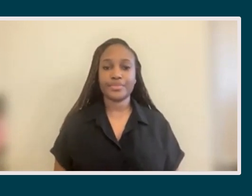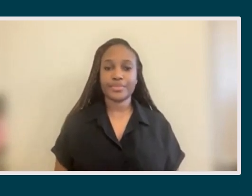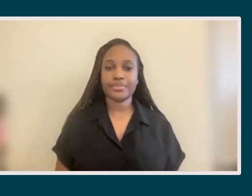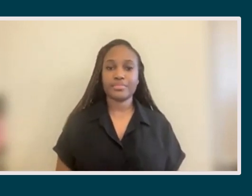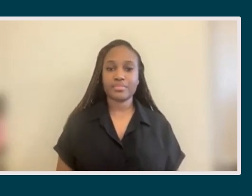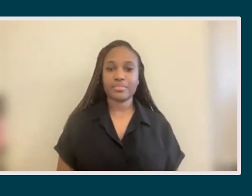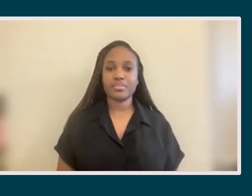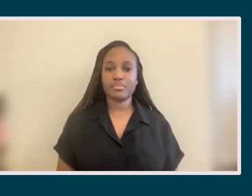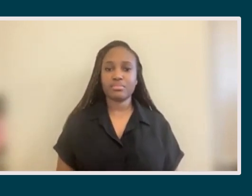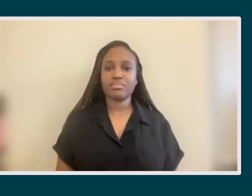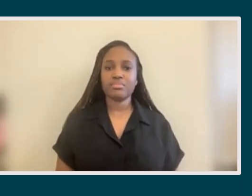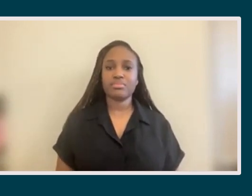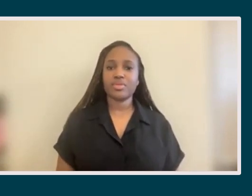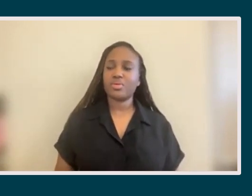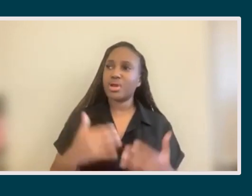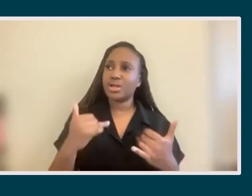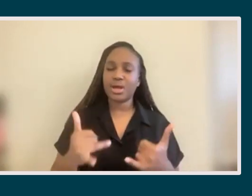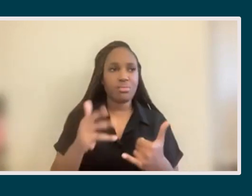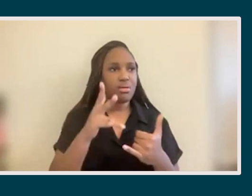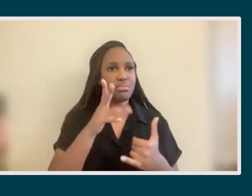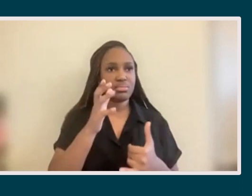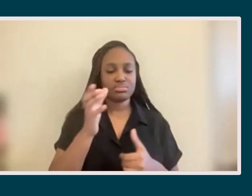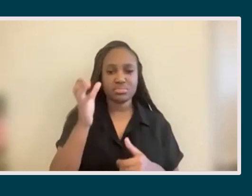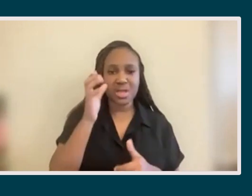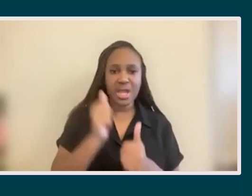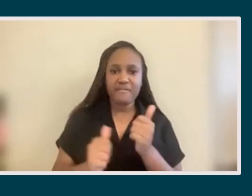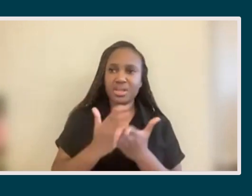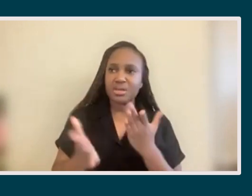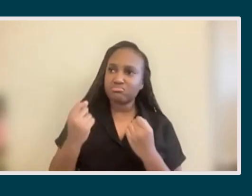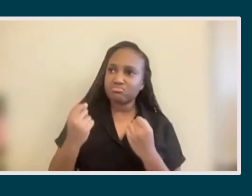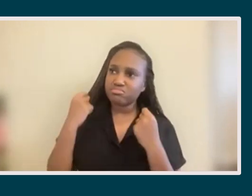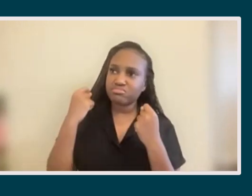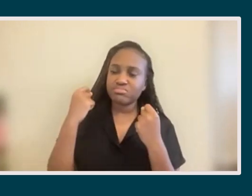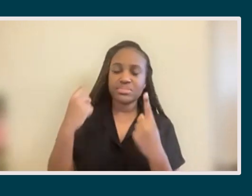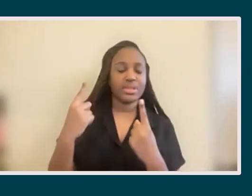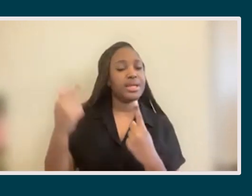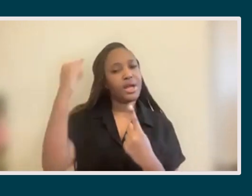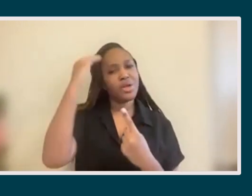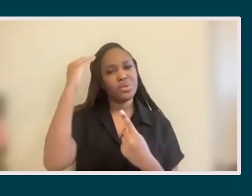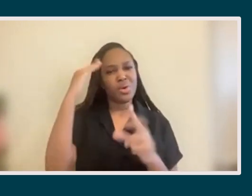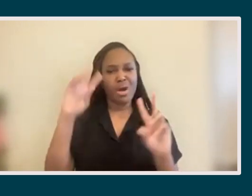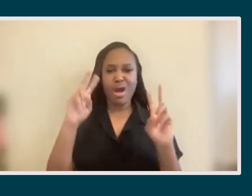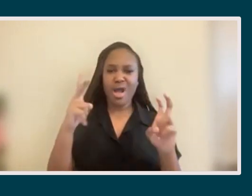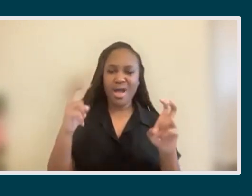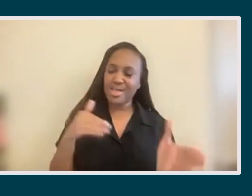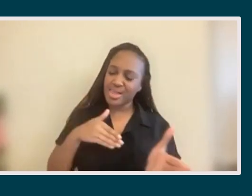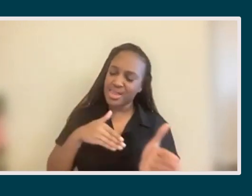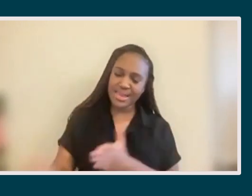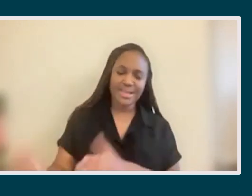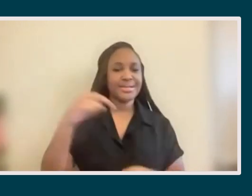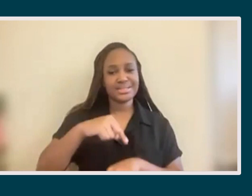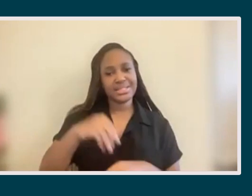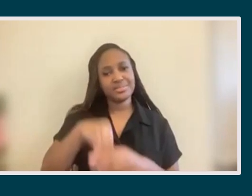I hear all of that, what's coming to mind, again, I know we quoted a million times within this work,